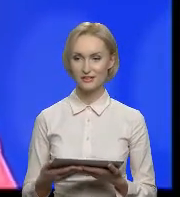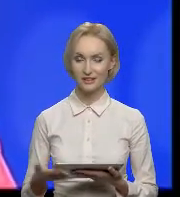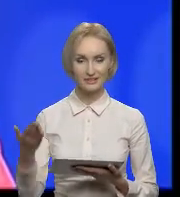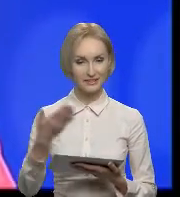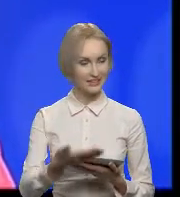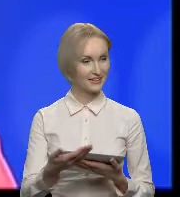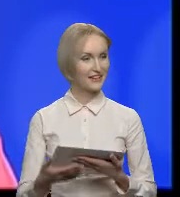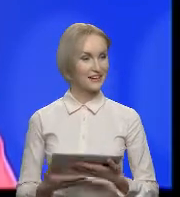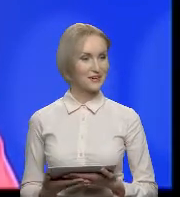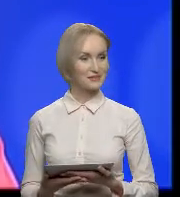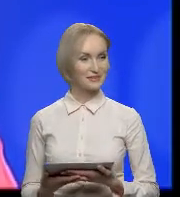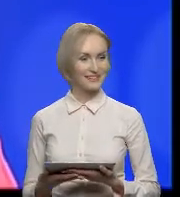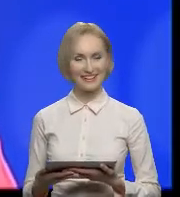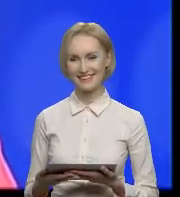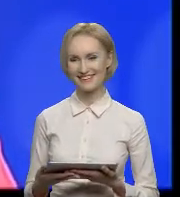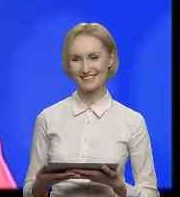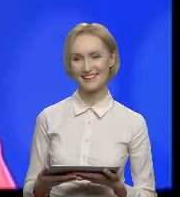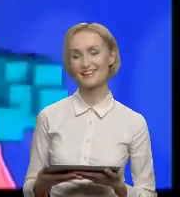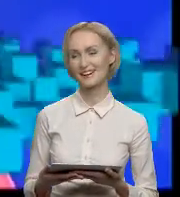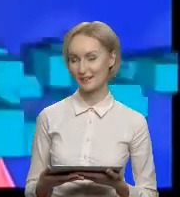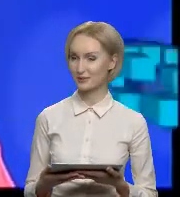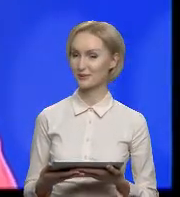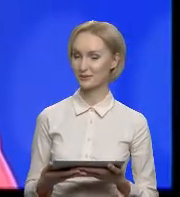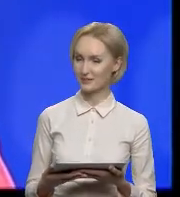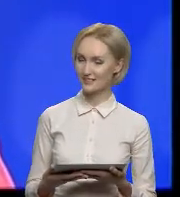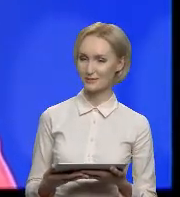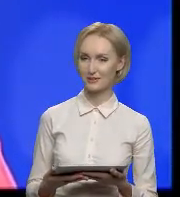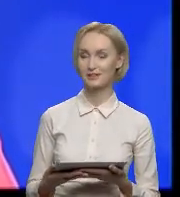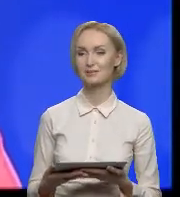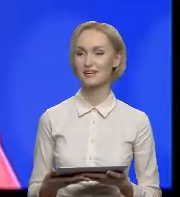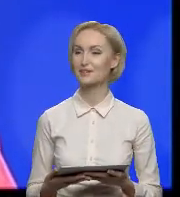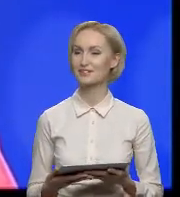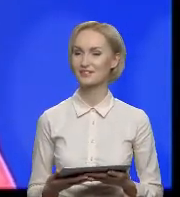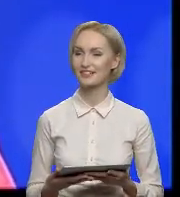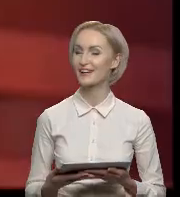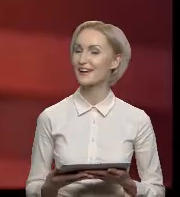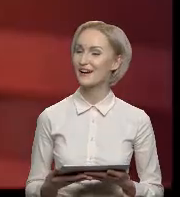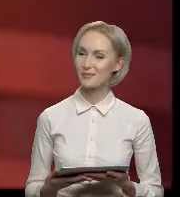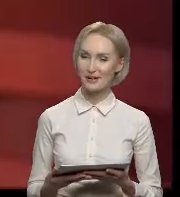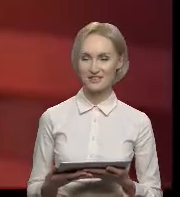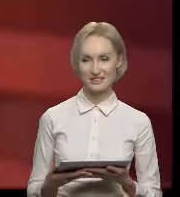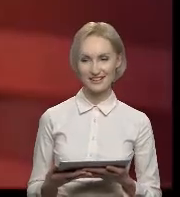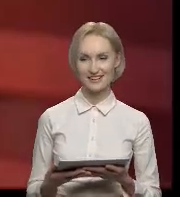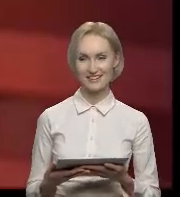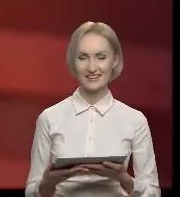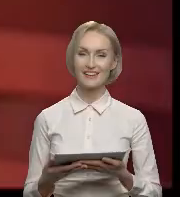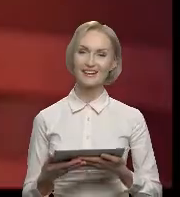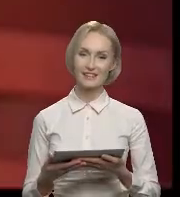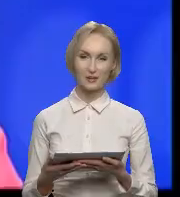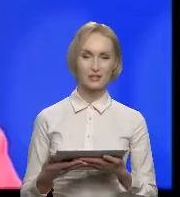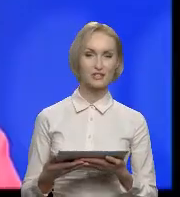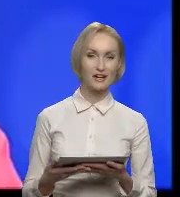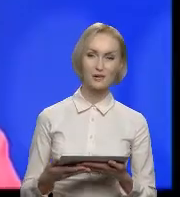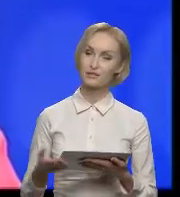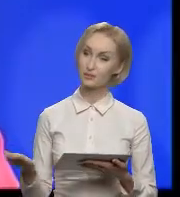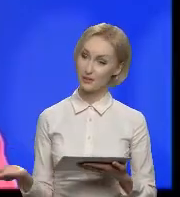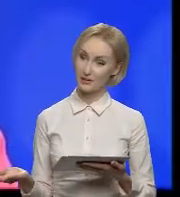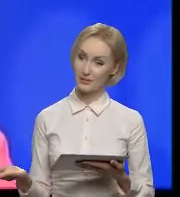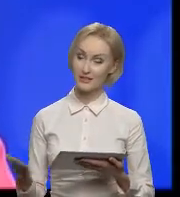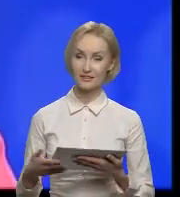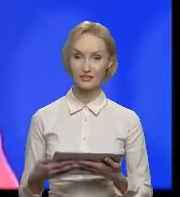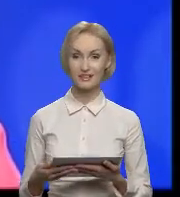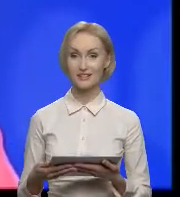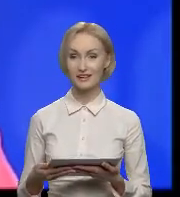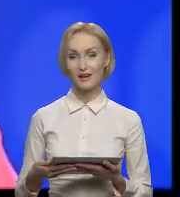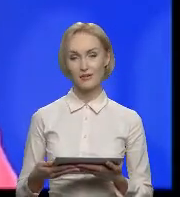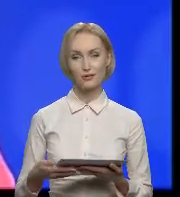family. I go take care of my business for my kids. And I'm just getting tired of him accusing me of stuff that he doing. But, you know, I set up visitation. I